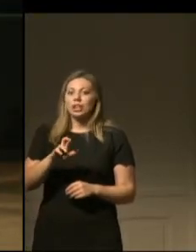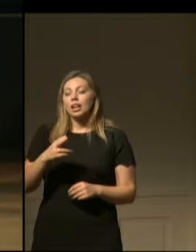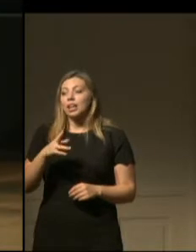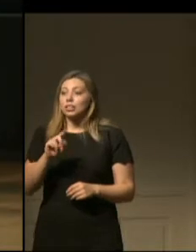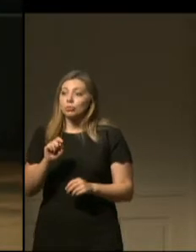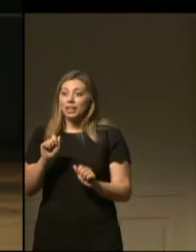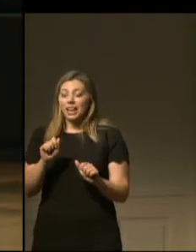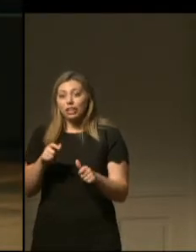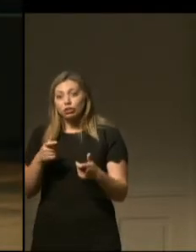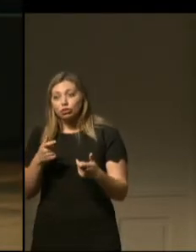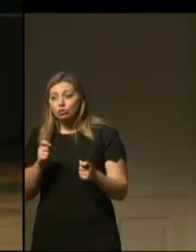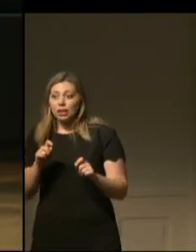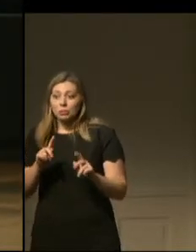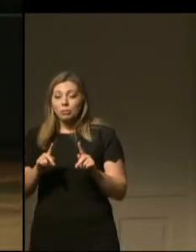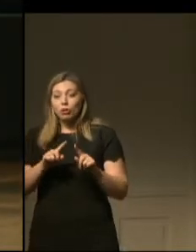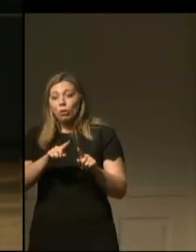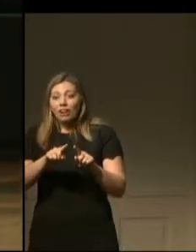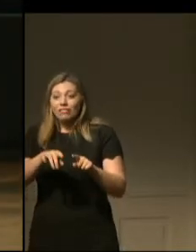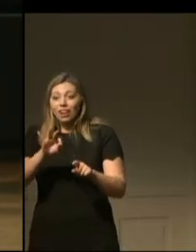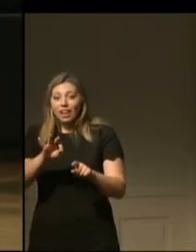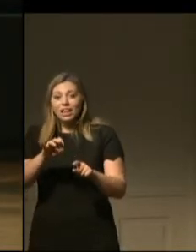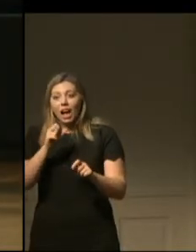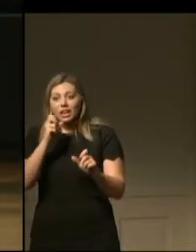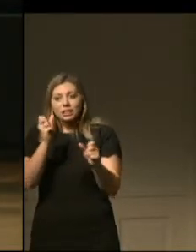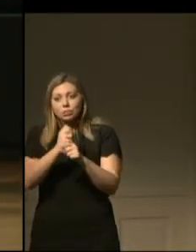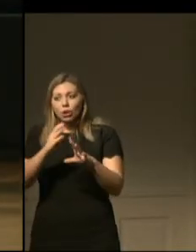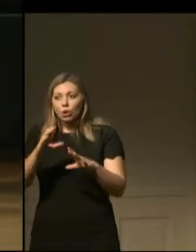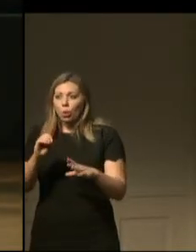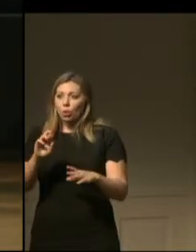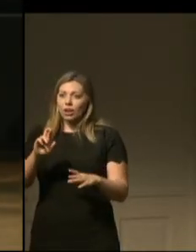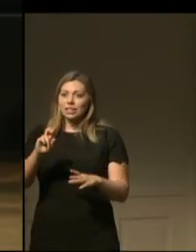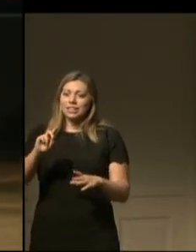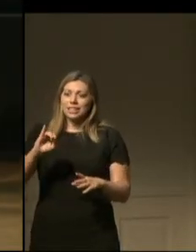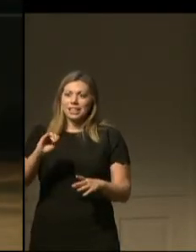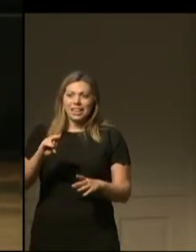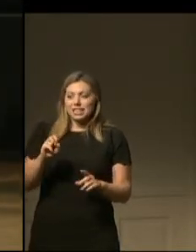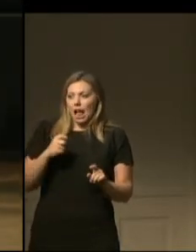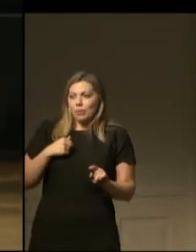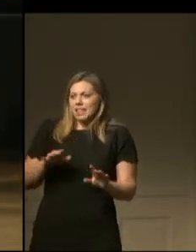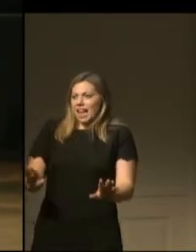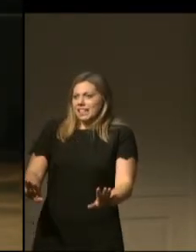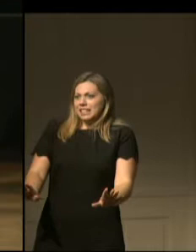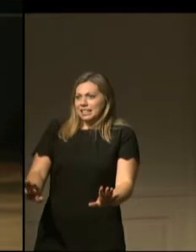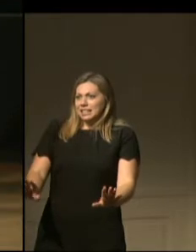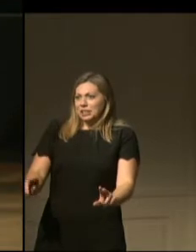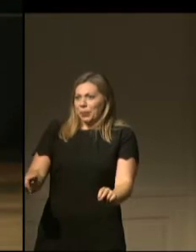and try to find unexploded ordnance. And I was like, or not,